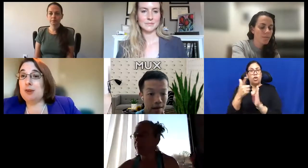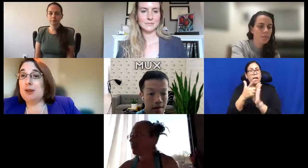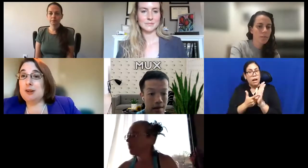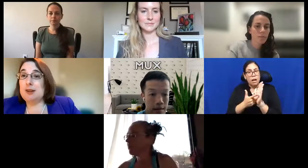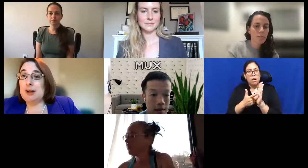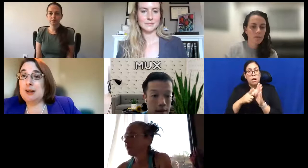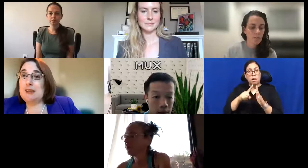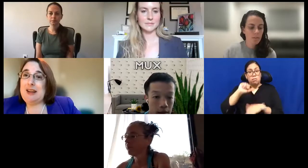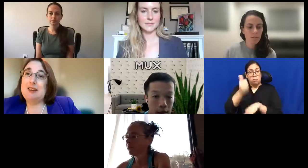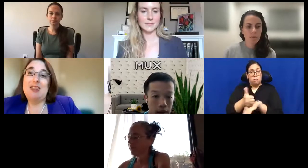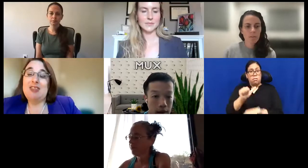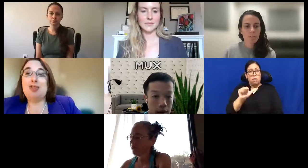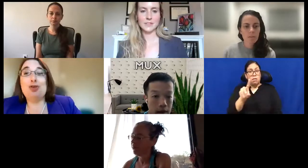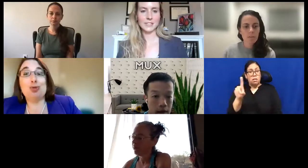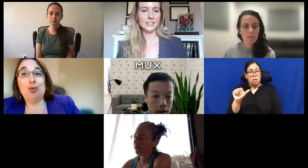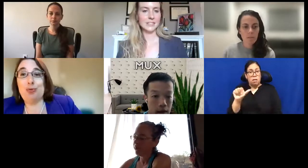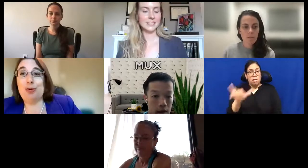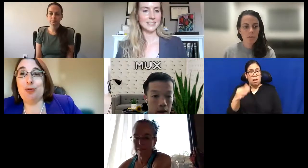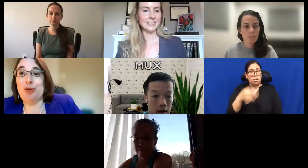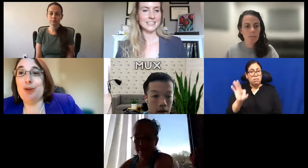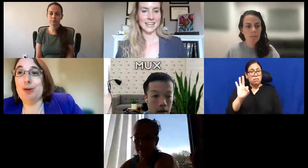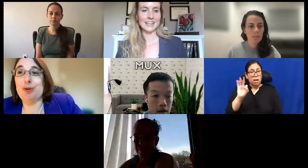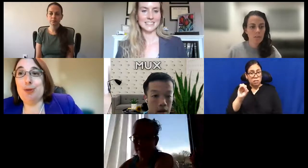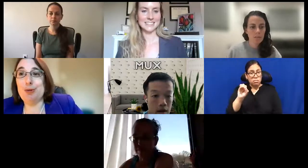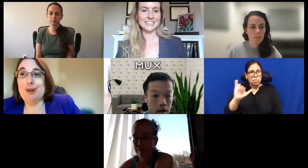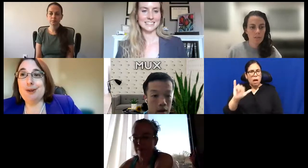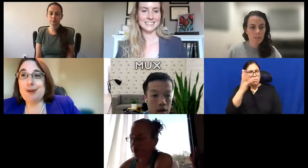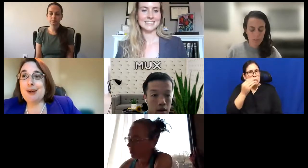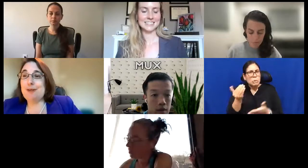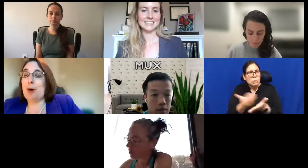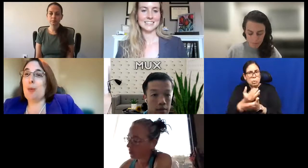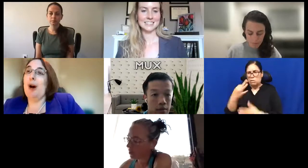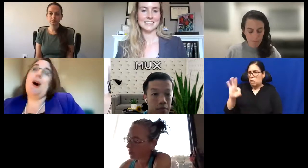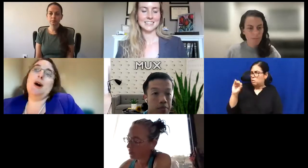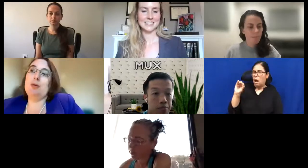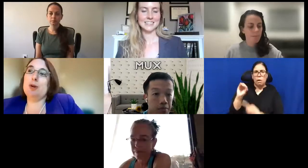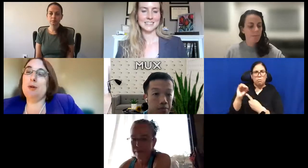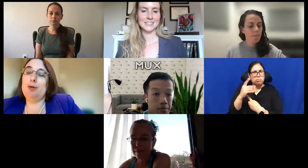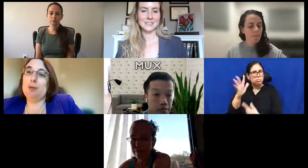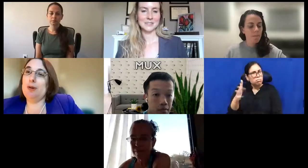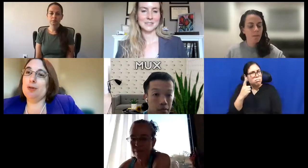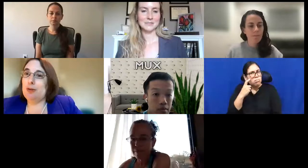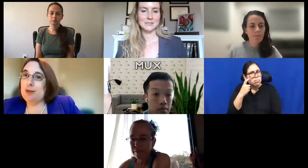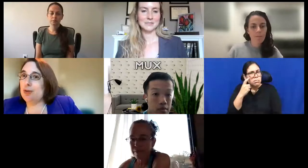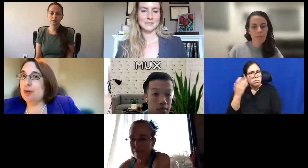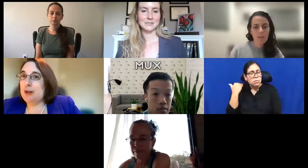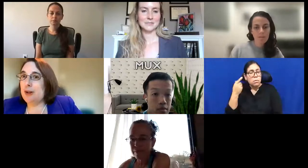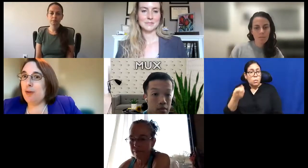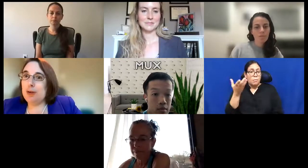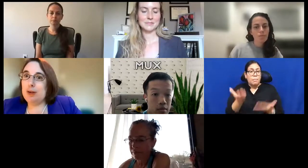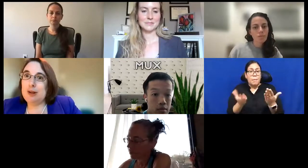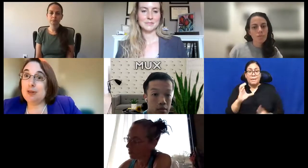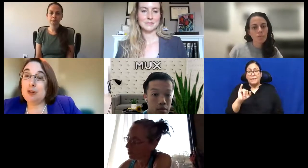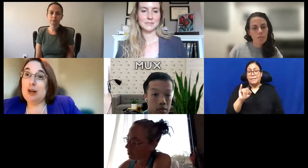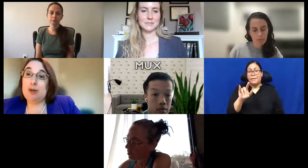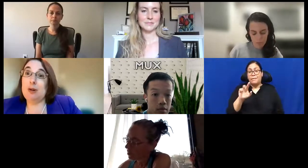ADA was in 1990. That's still new for the legal community. Okay, so you could be a civil rights attorney in